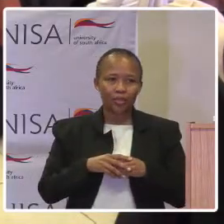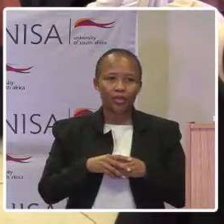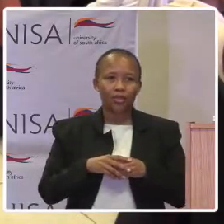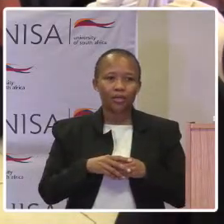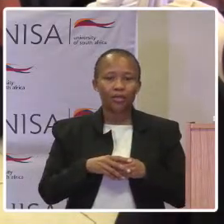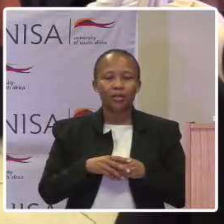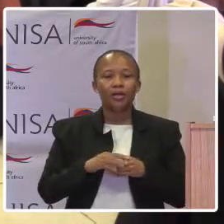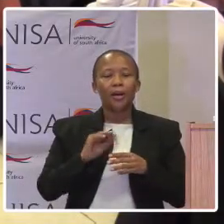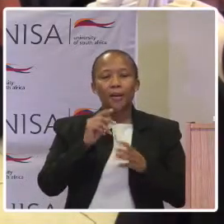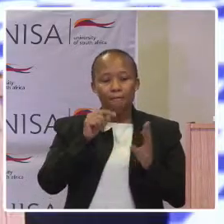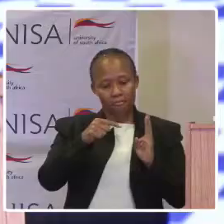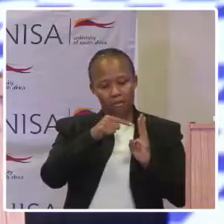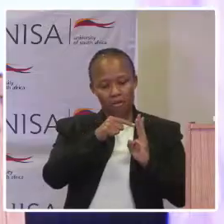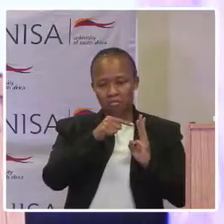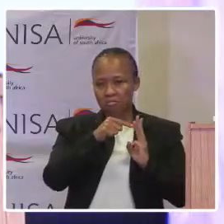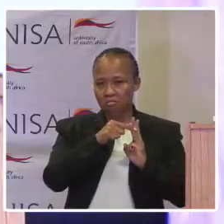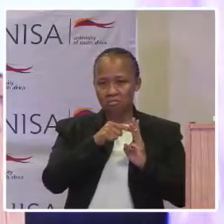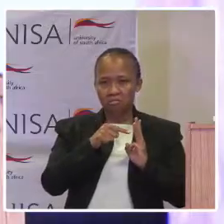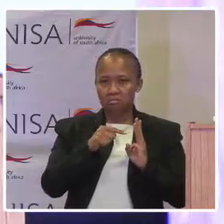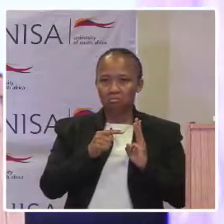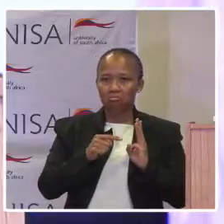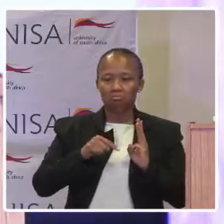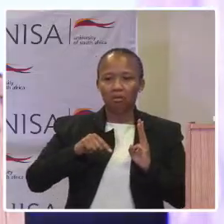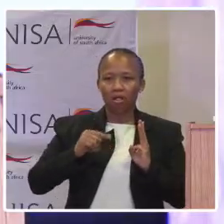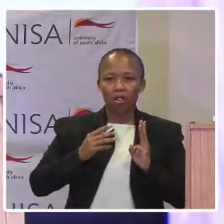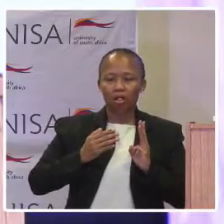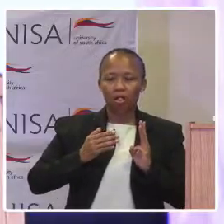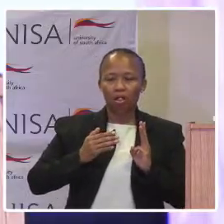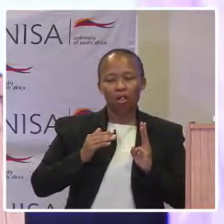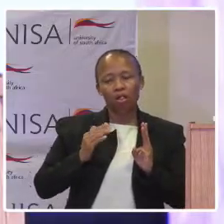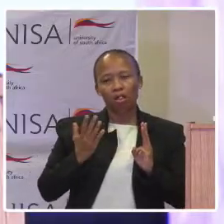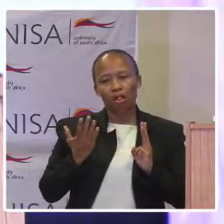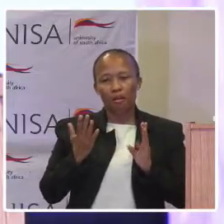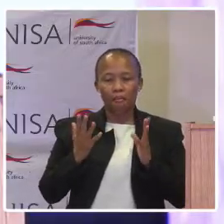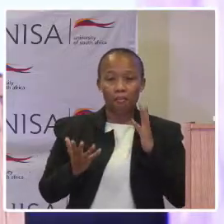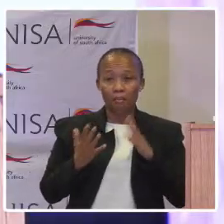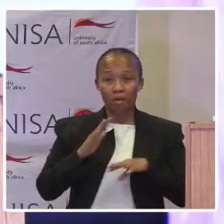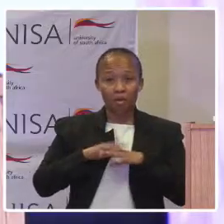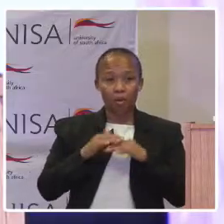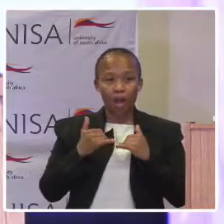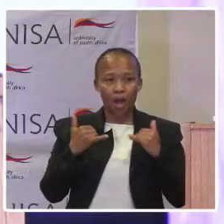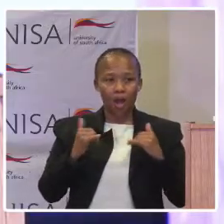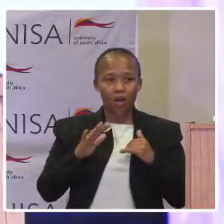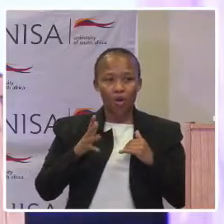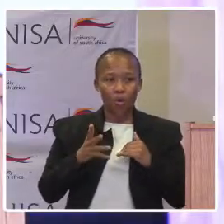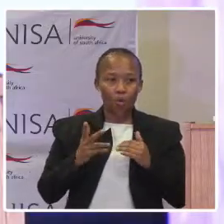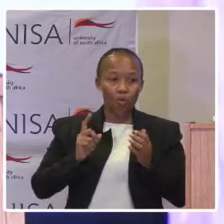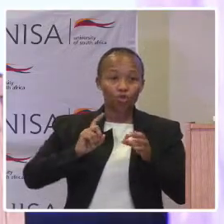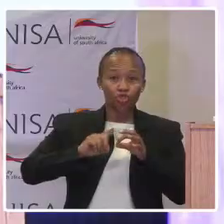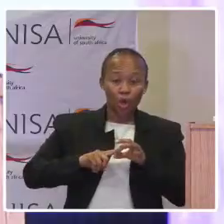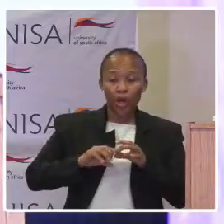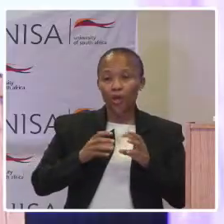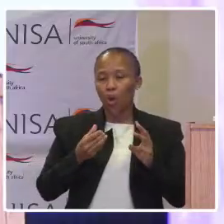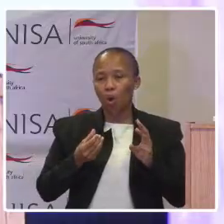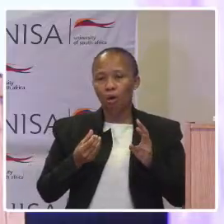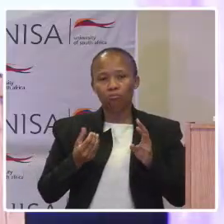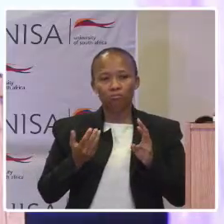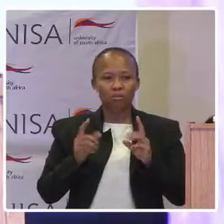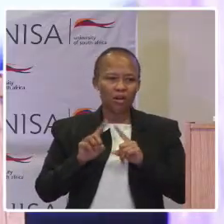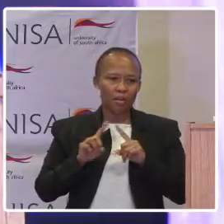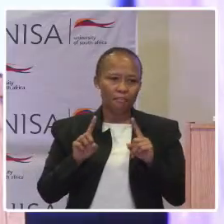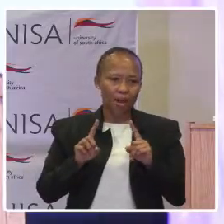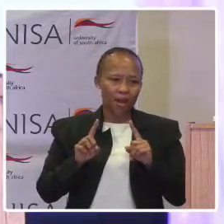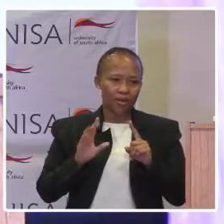Ms. Koza is yet to join us, or you'll probably join us online, but we